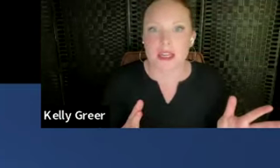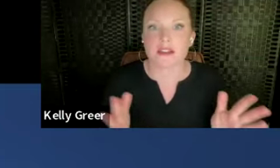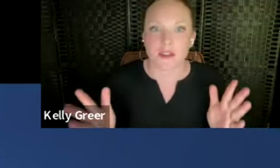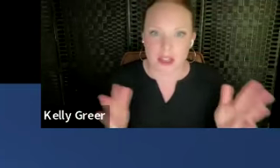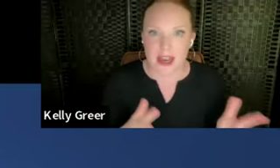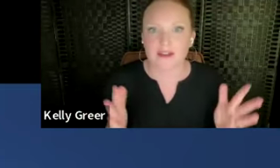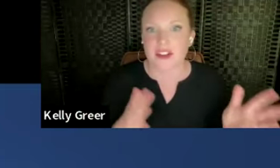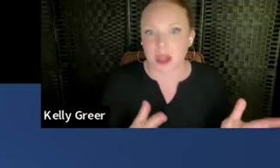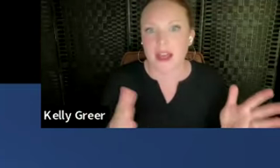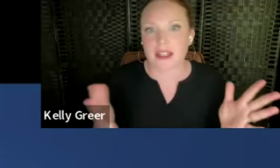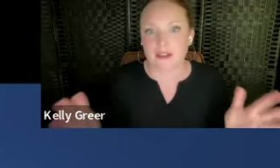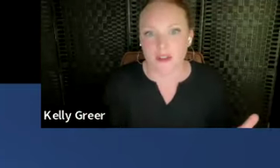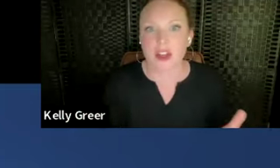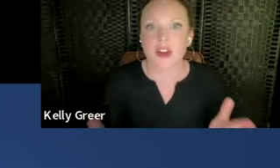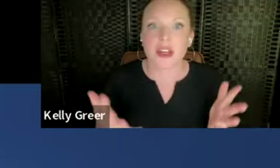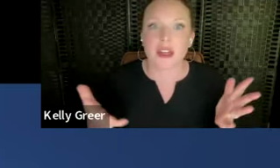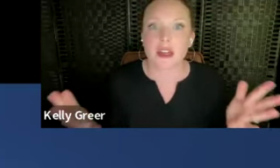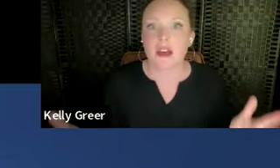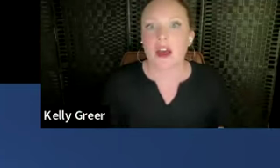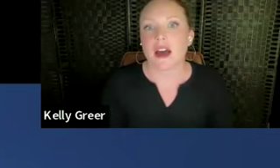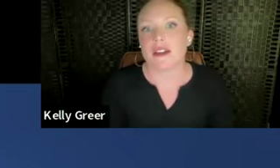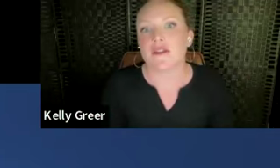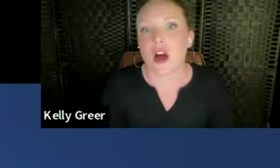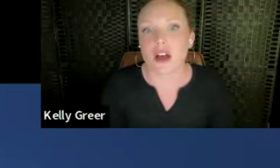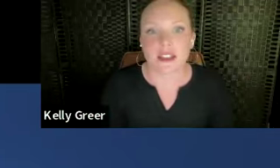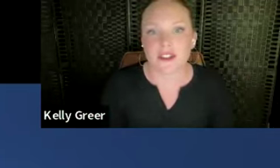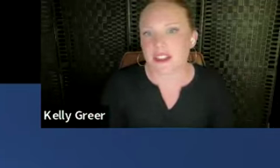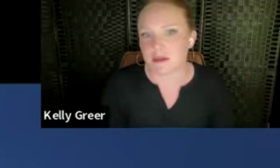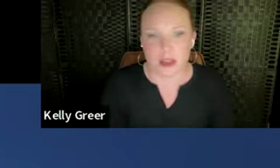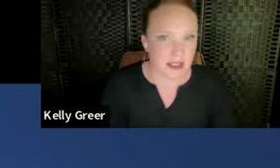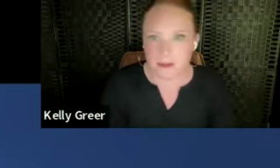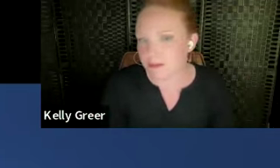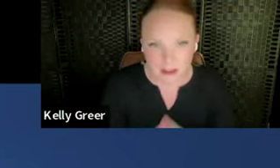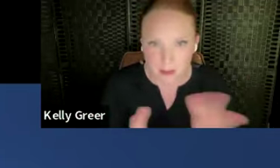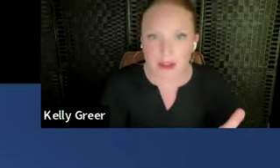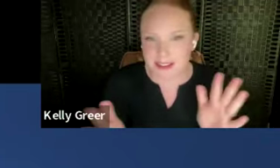community, which means for the deaf, deaf blind, deaf hard of hearing, deaf loss,